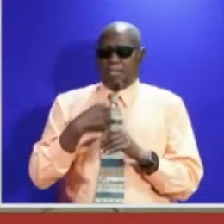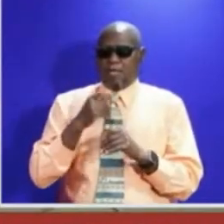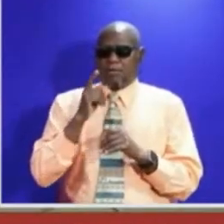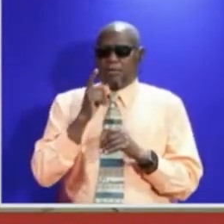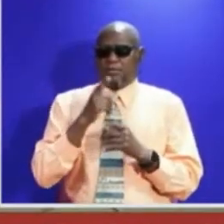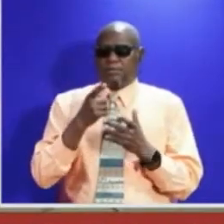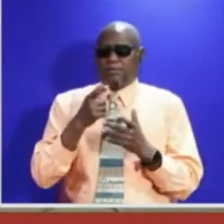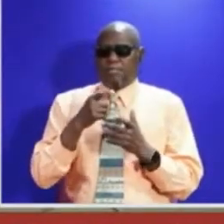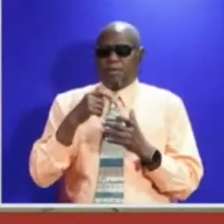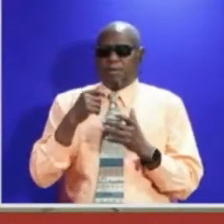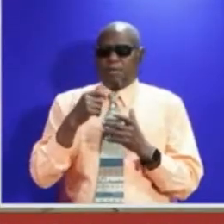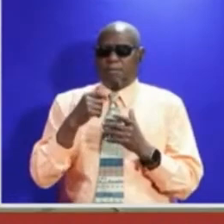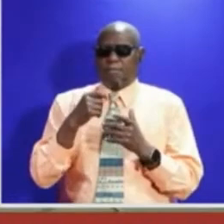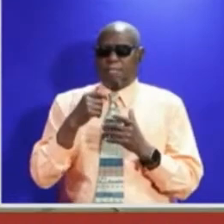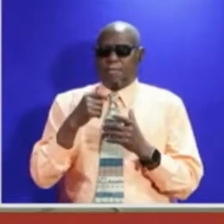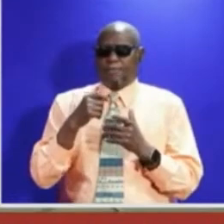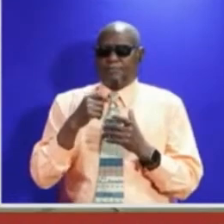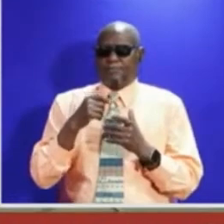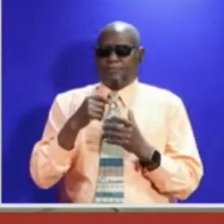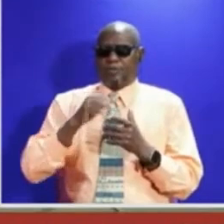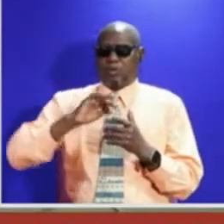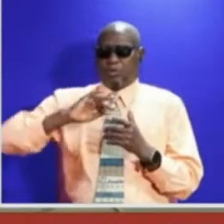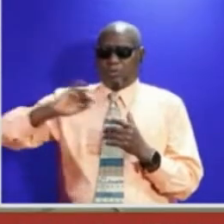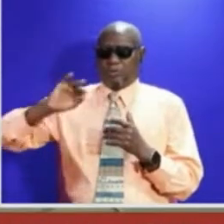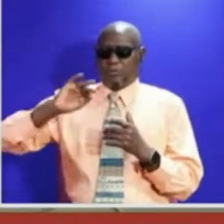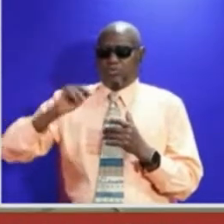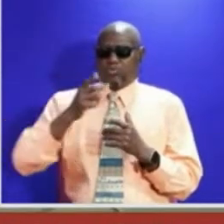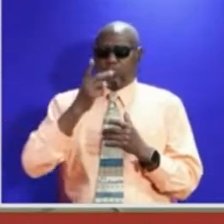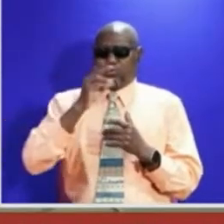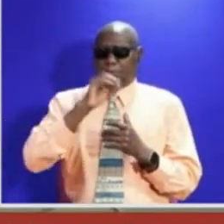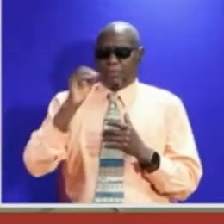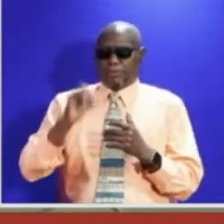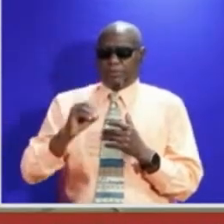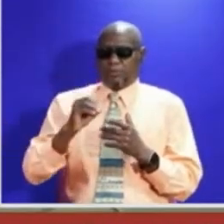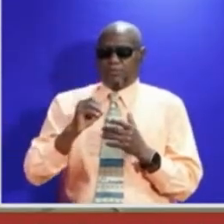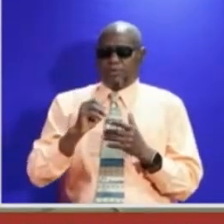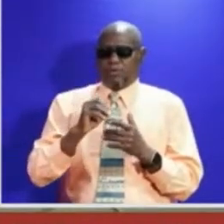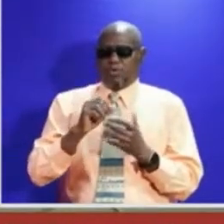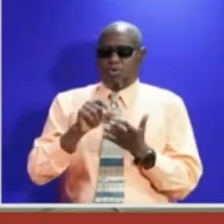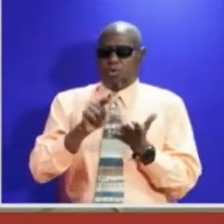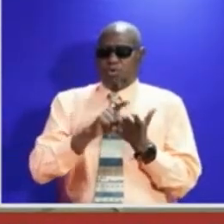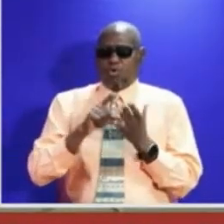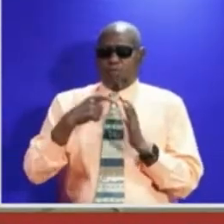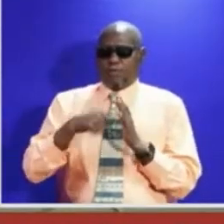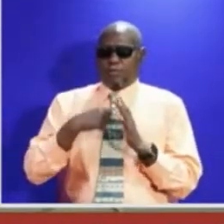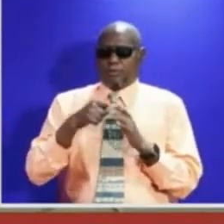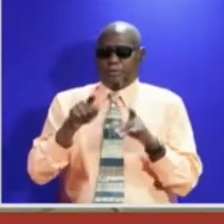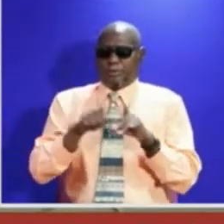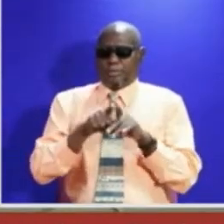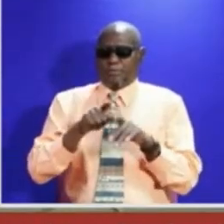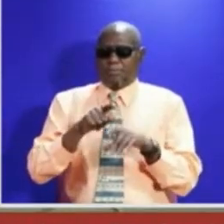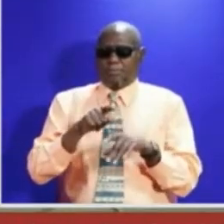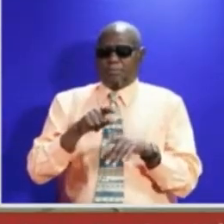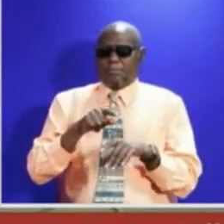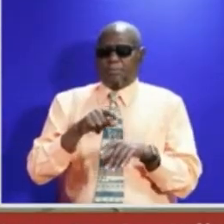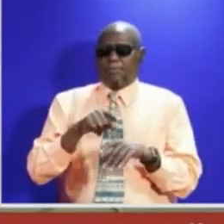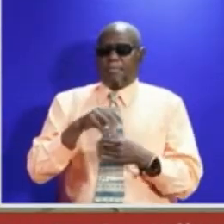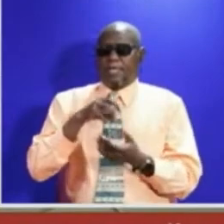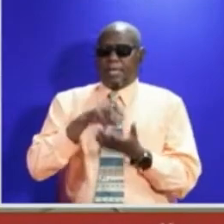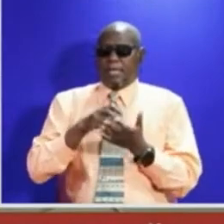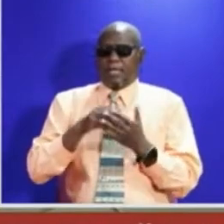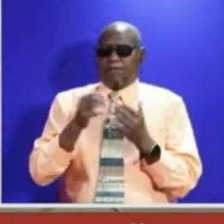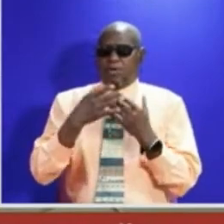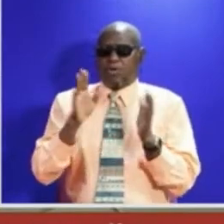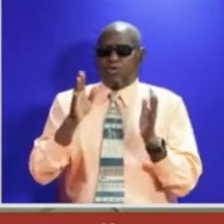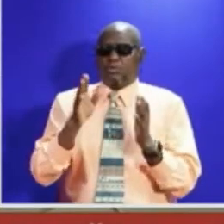who's just a trader, an extra 2% competitive advantage for the local factory. But in the same case, you haven't lost revenue. So these are the